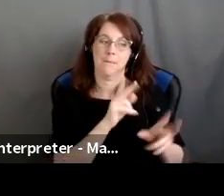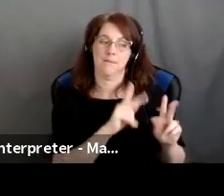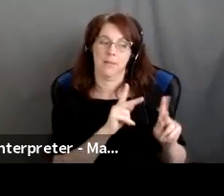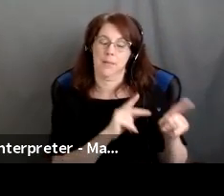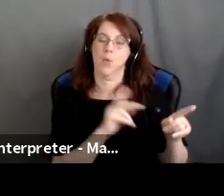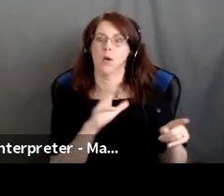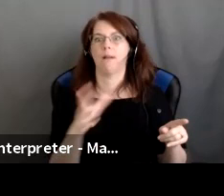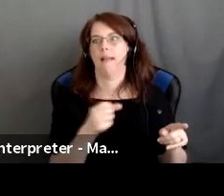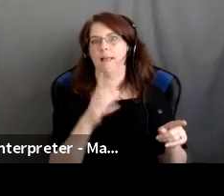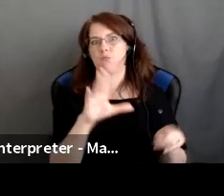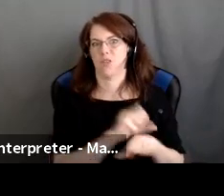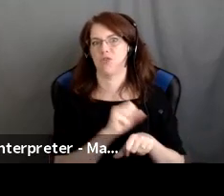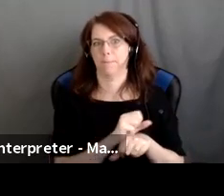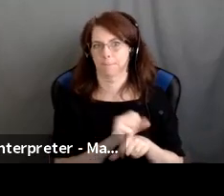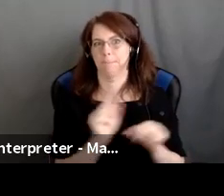the job.